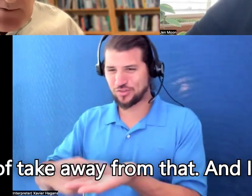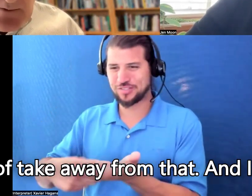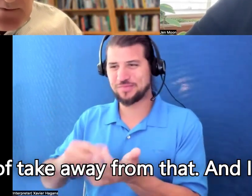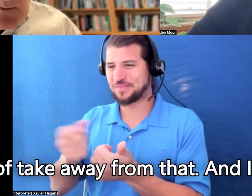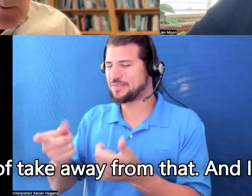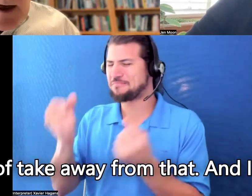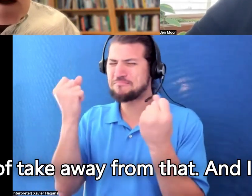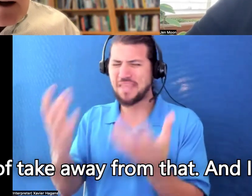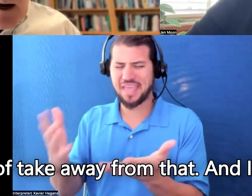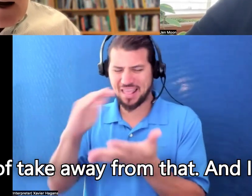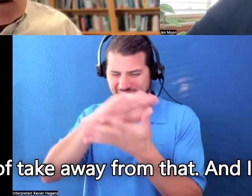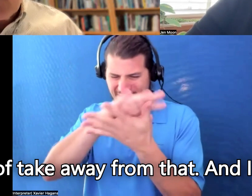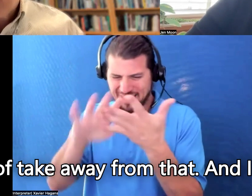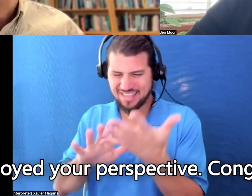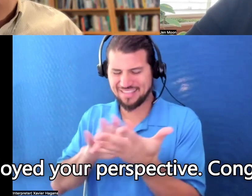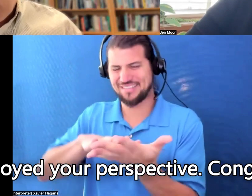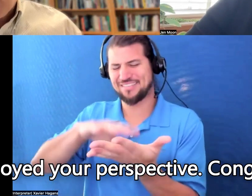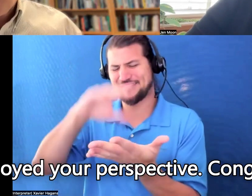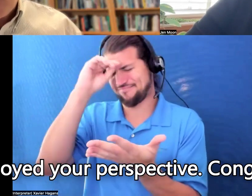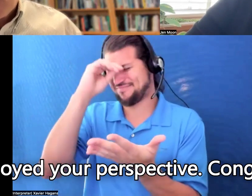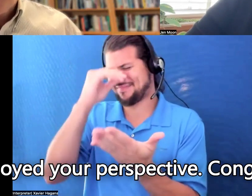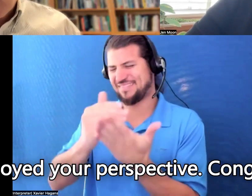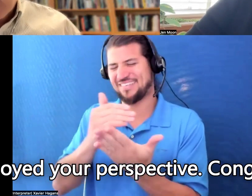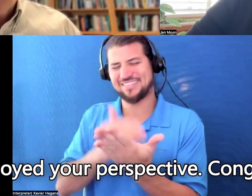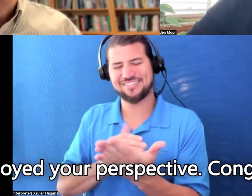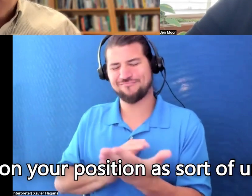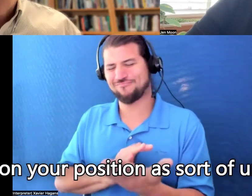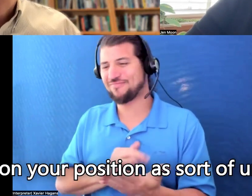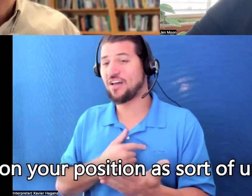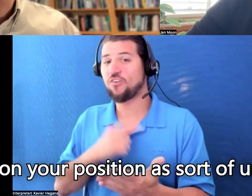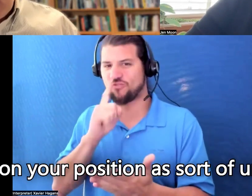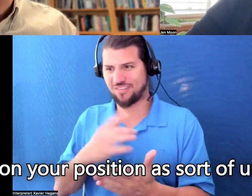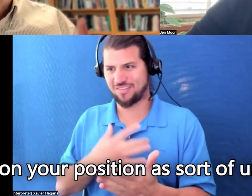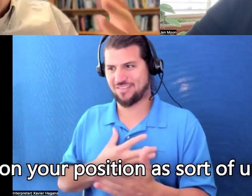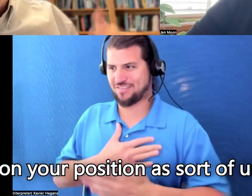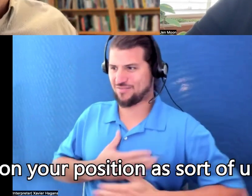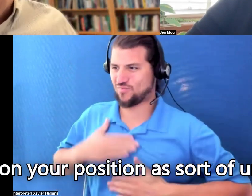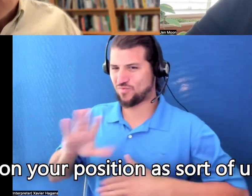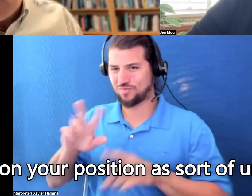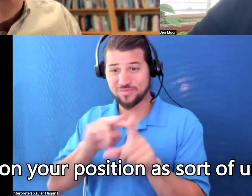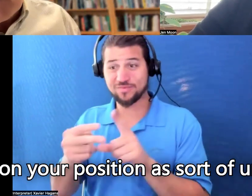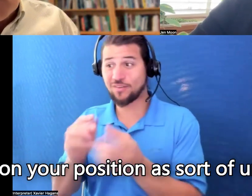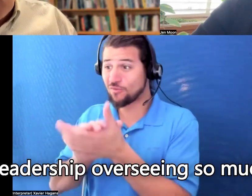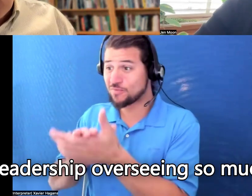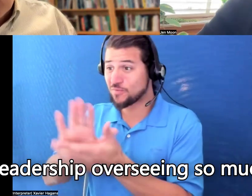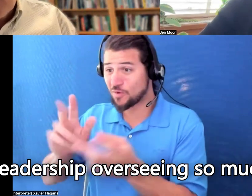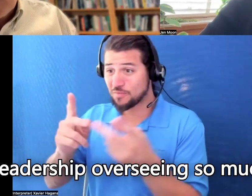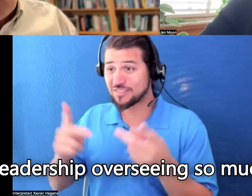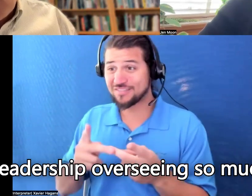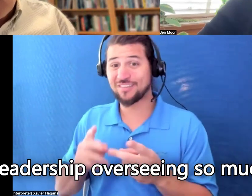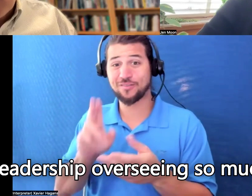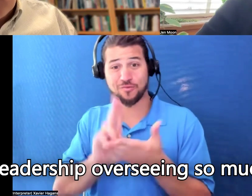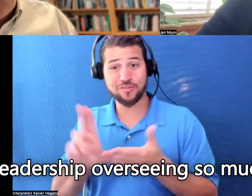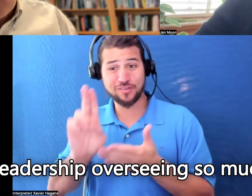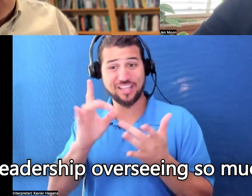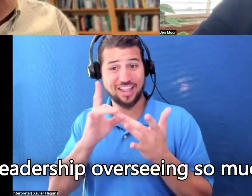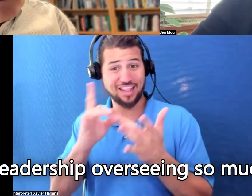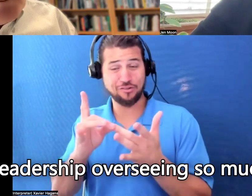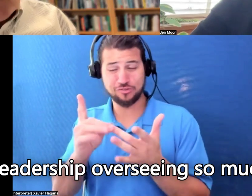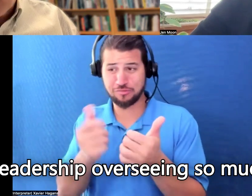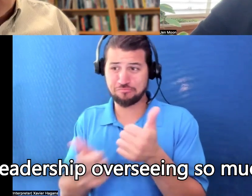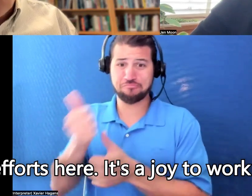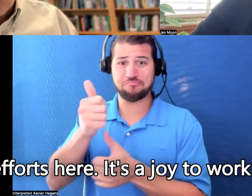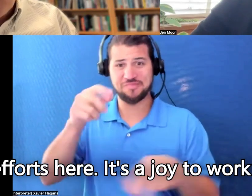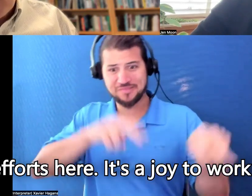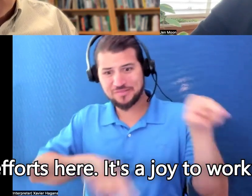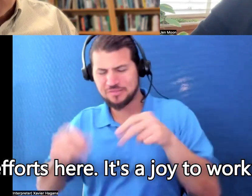away from that. And I've really enjoyed your perspective. Congratulations on your position as sort of university leadership, overseeing so